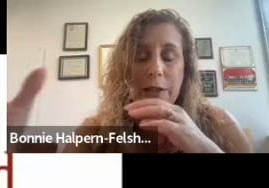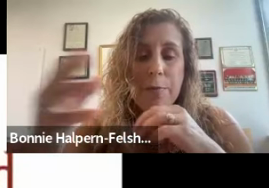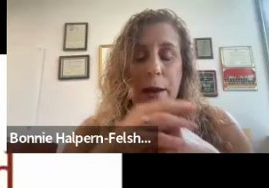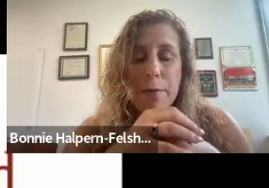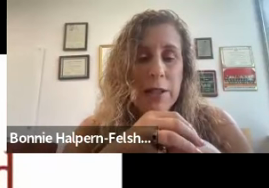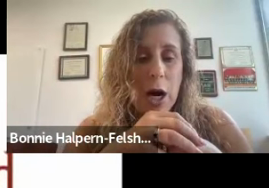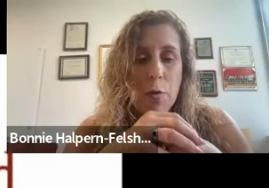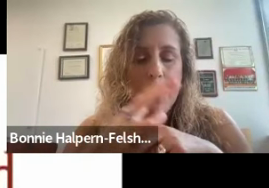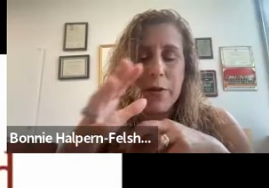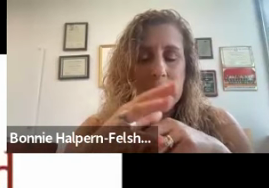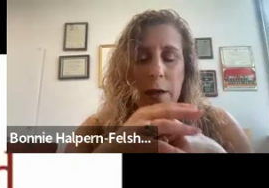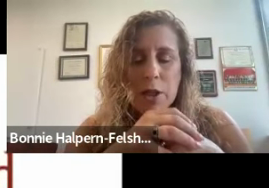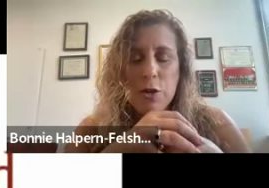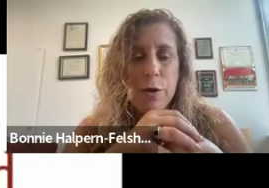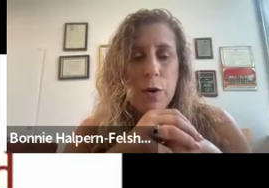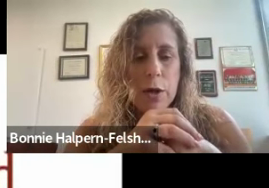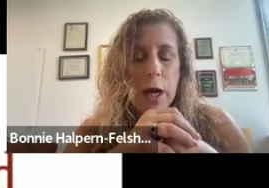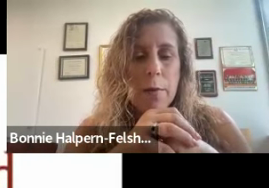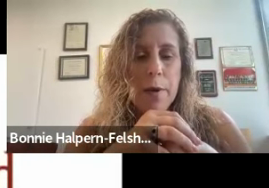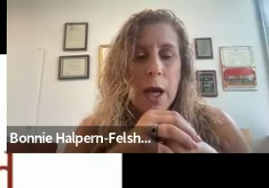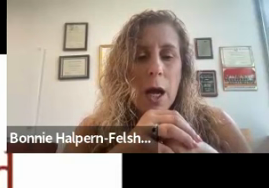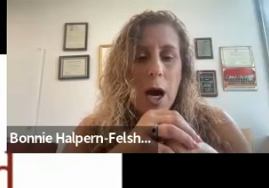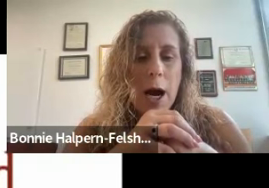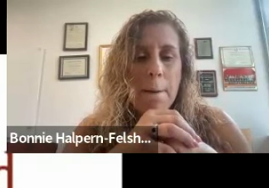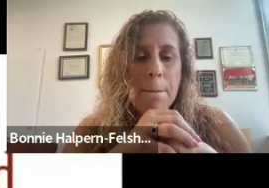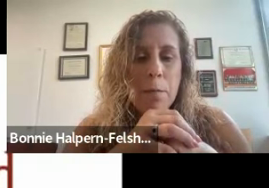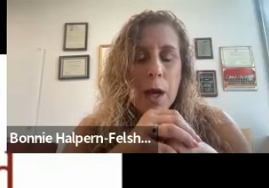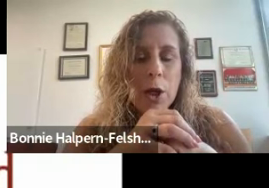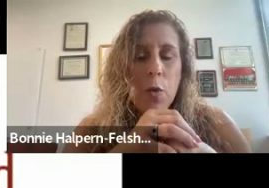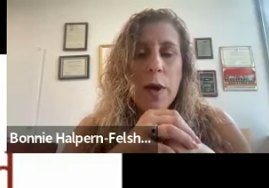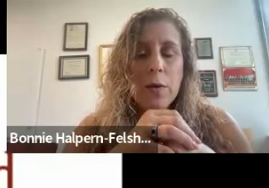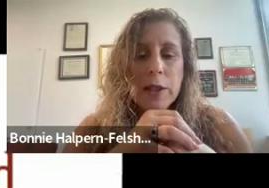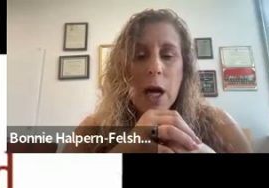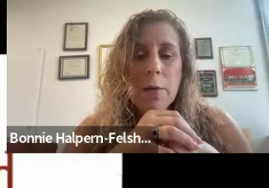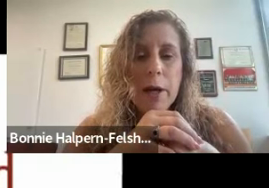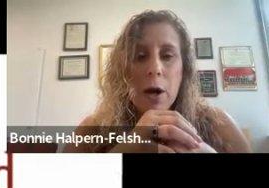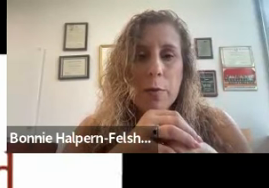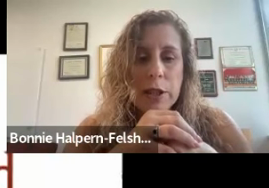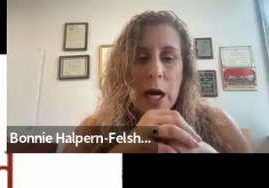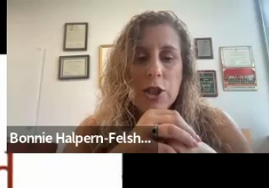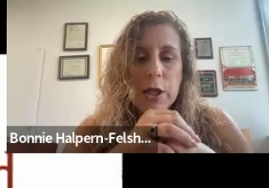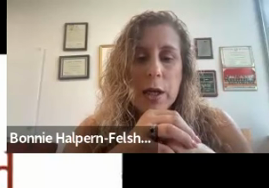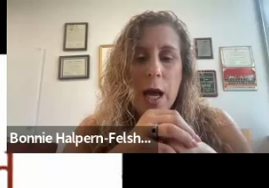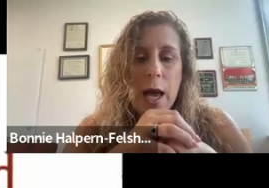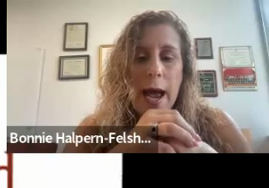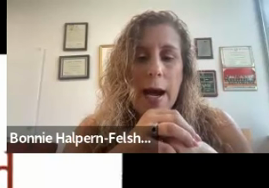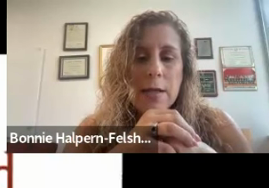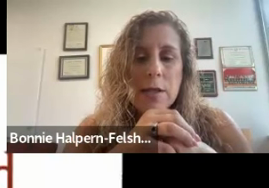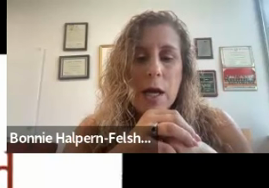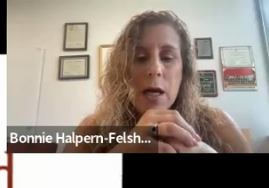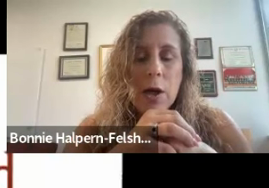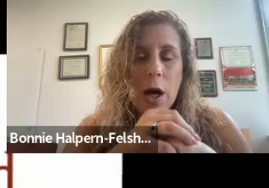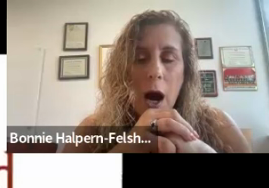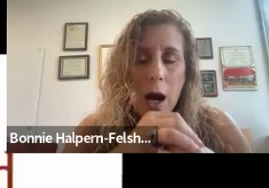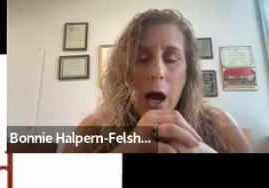briefly, and I think Ben may talk more about this. I'm not sure if you will or not, but we talk about harm reduction